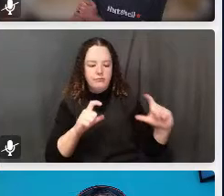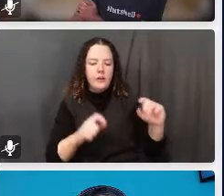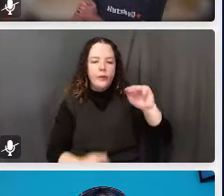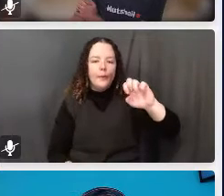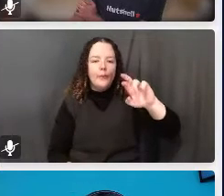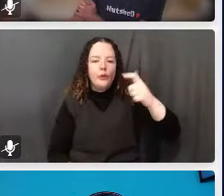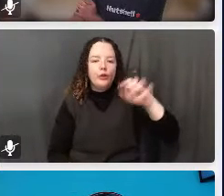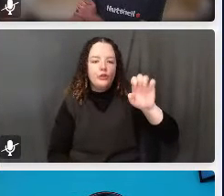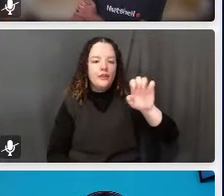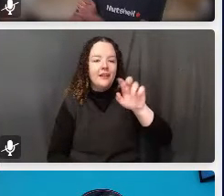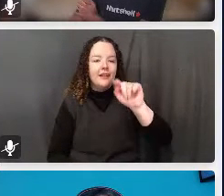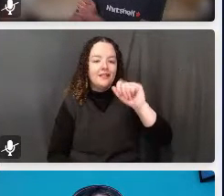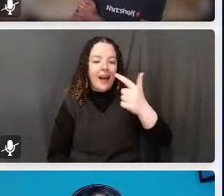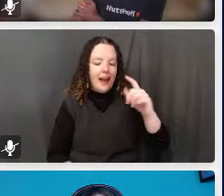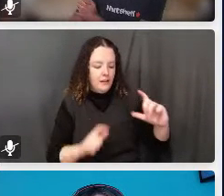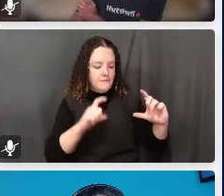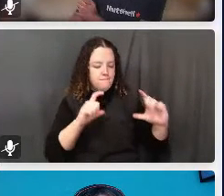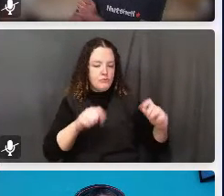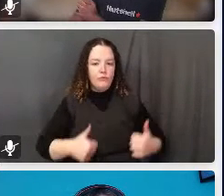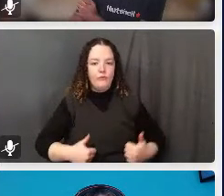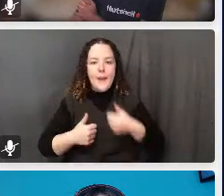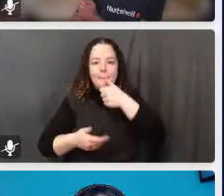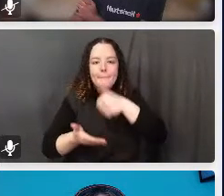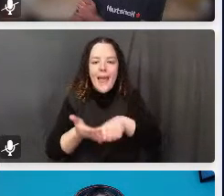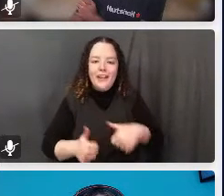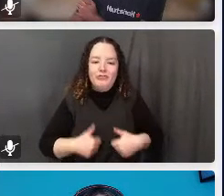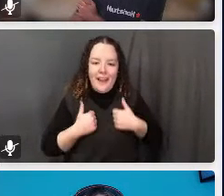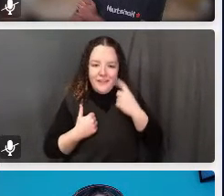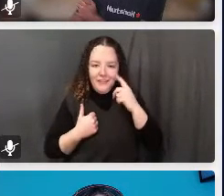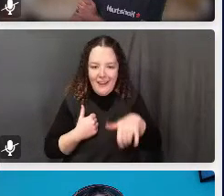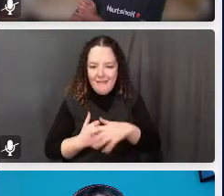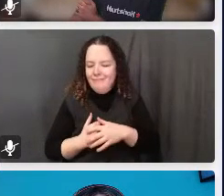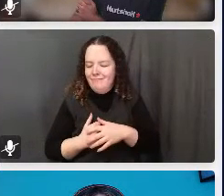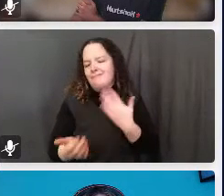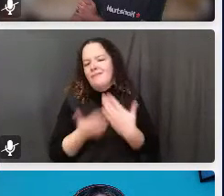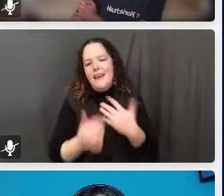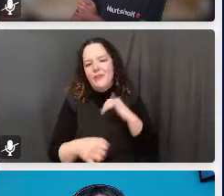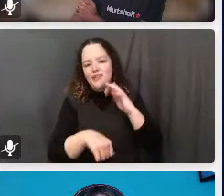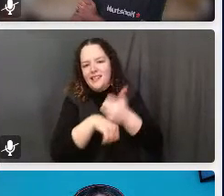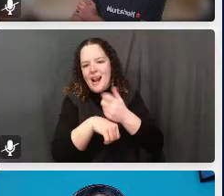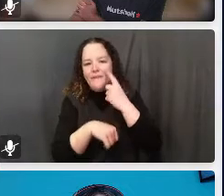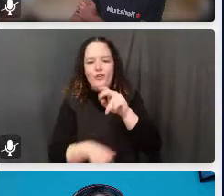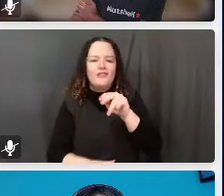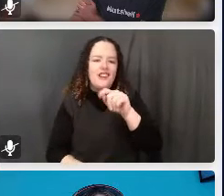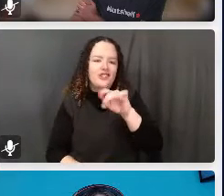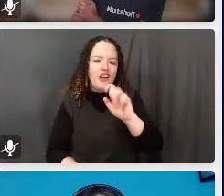the mailing address automatically to however you've set it up in your Nutshell settings.